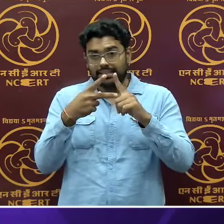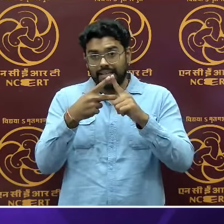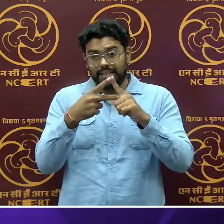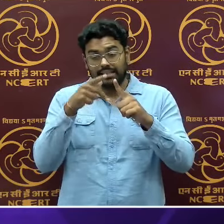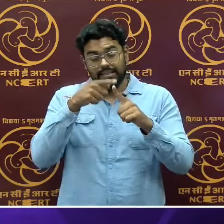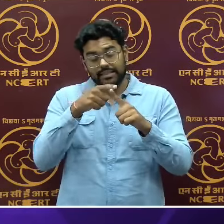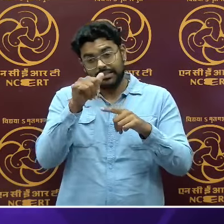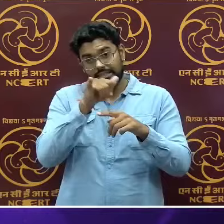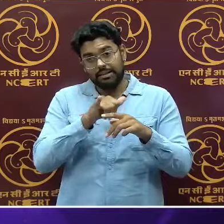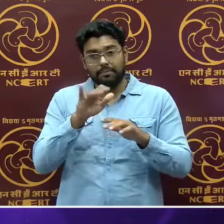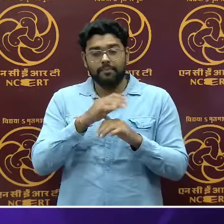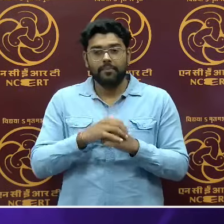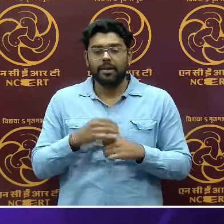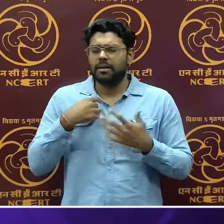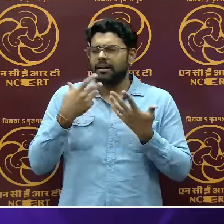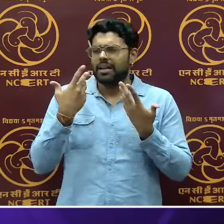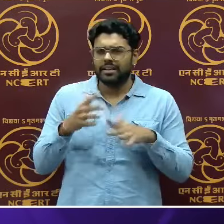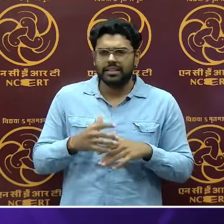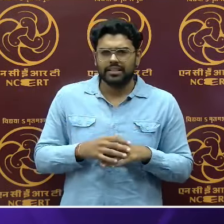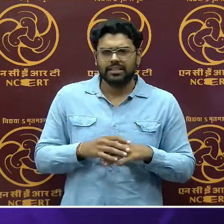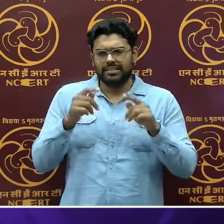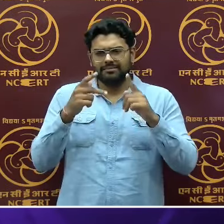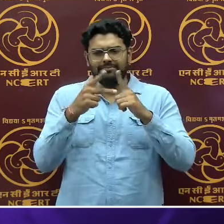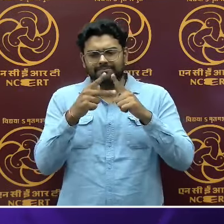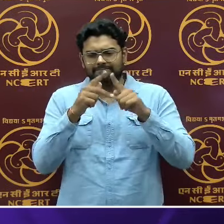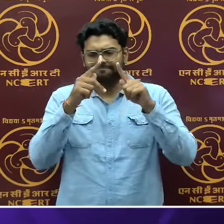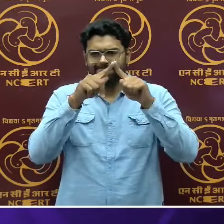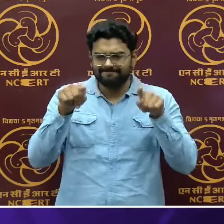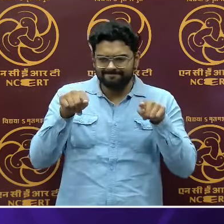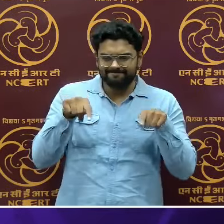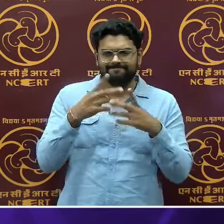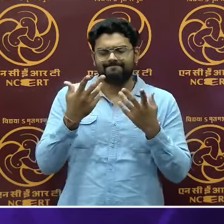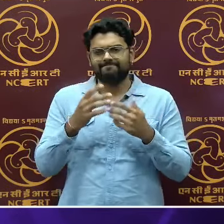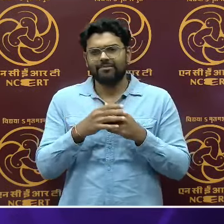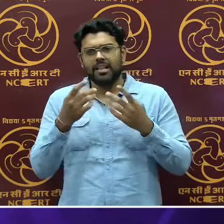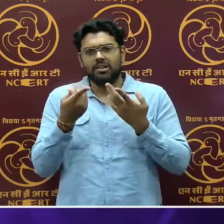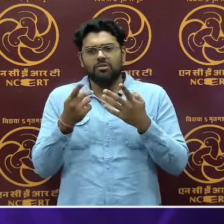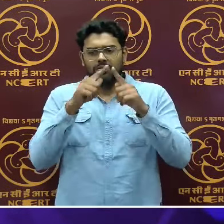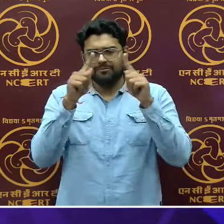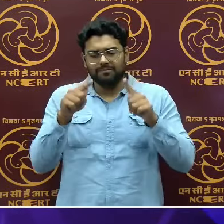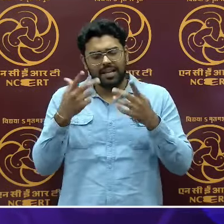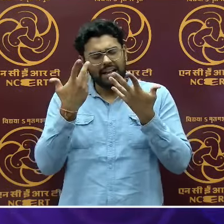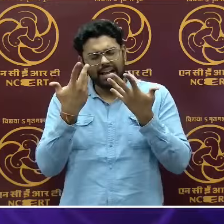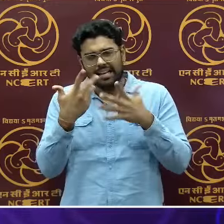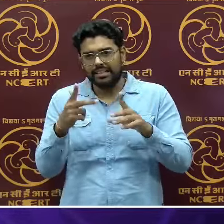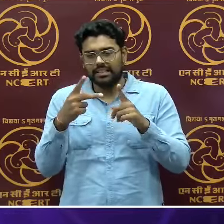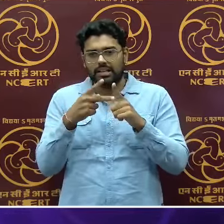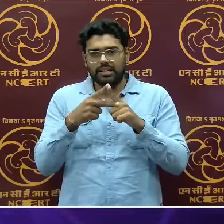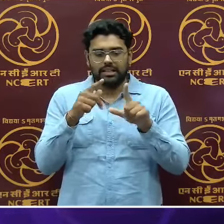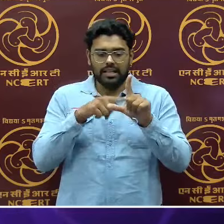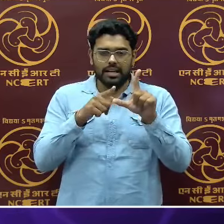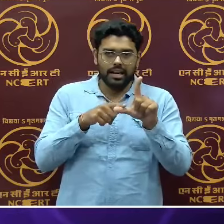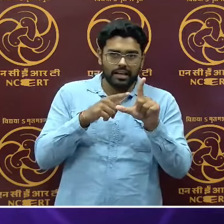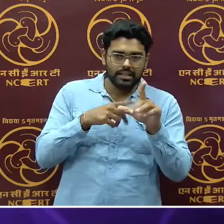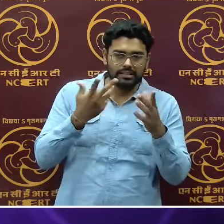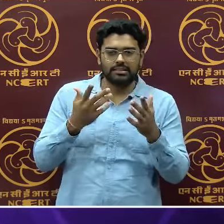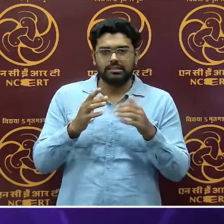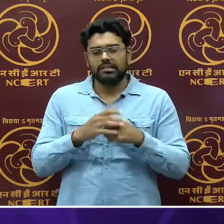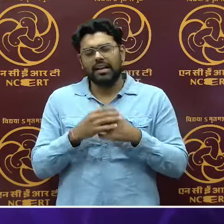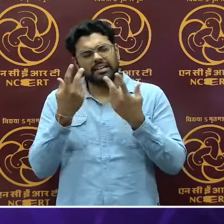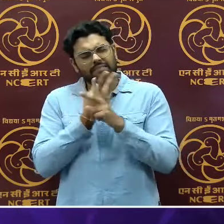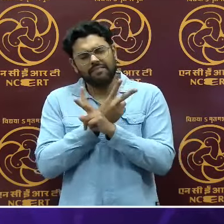children. I can go for an equilateral triangle, I can go for isosceles triangle, right angle triangle, various